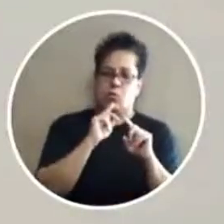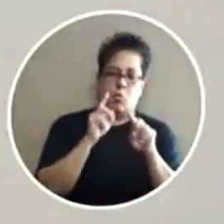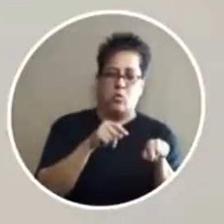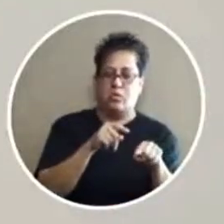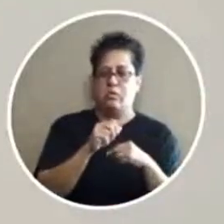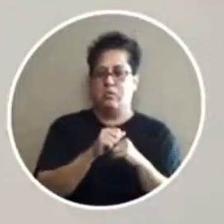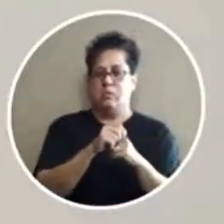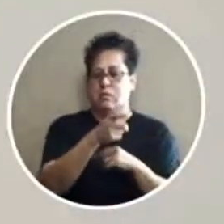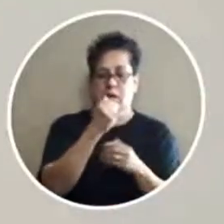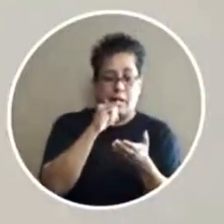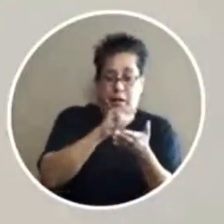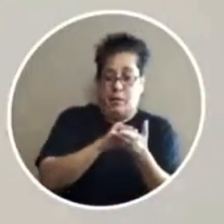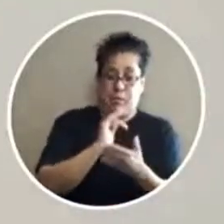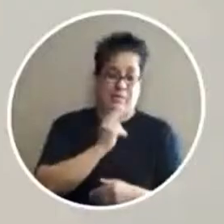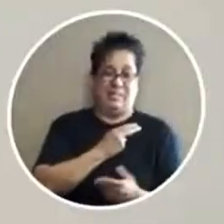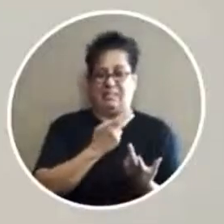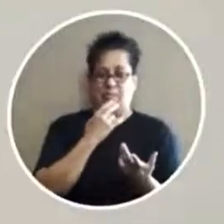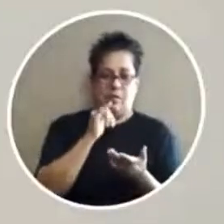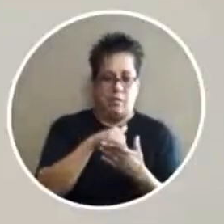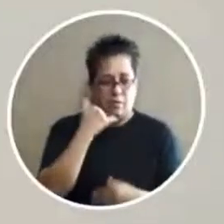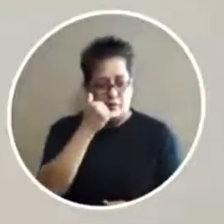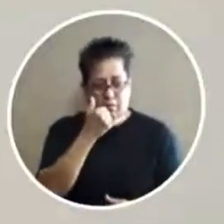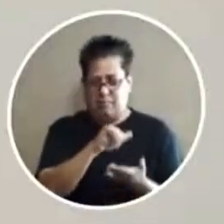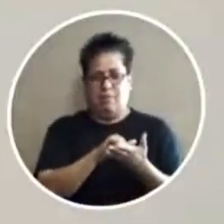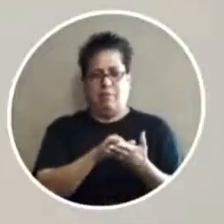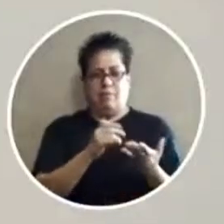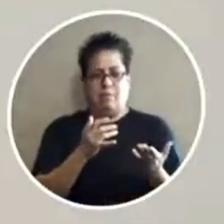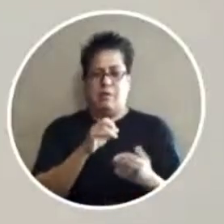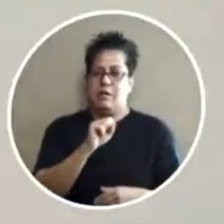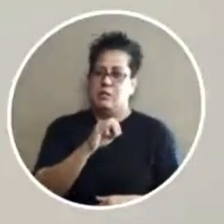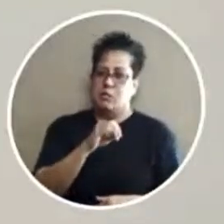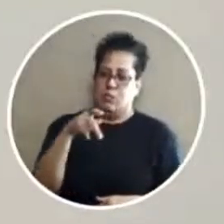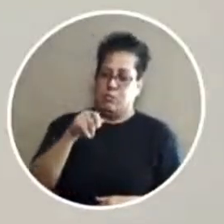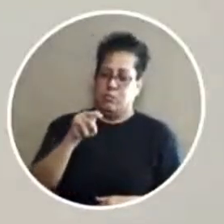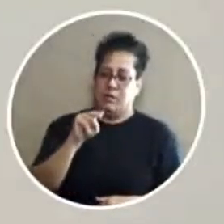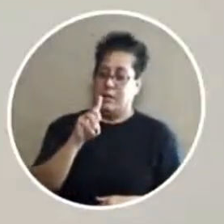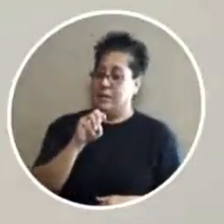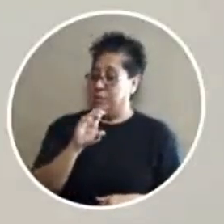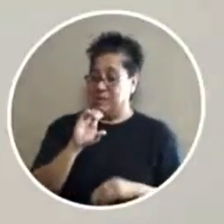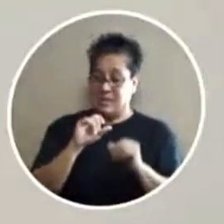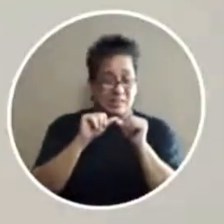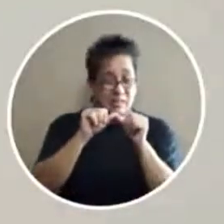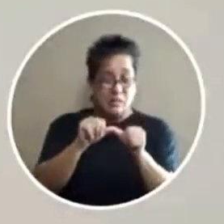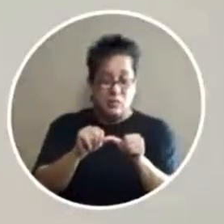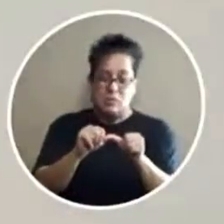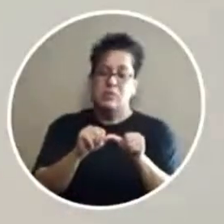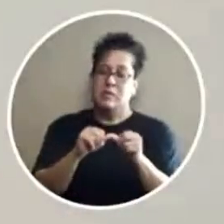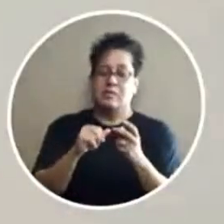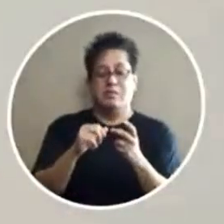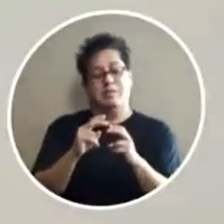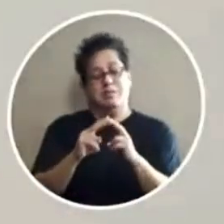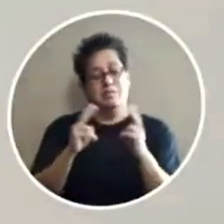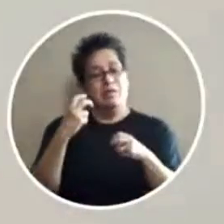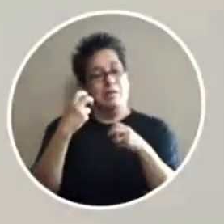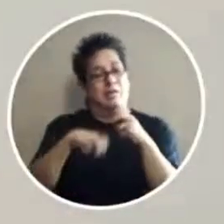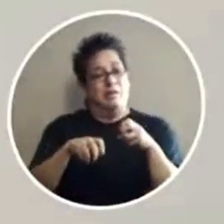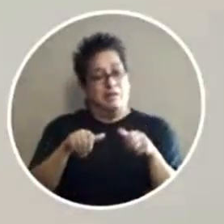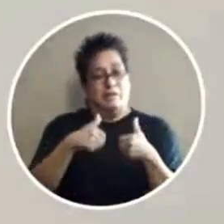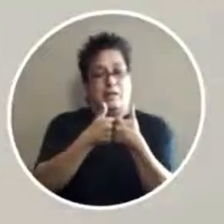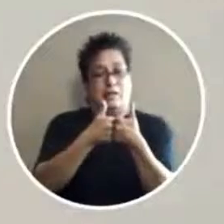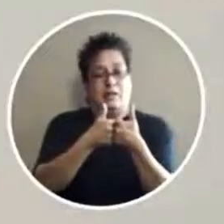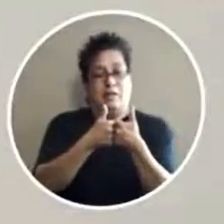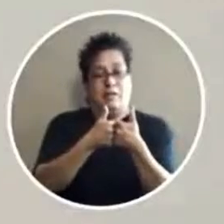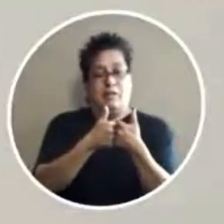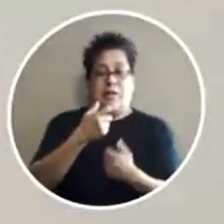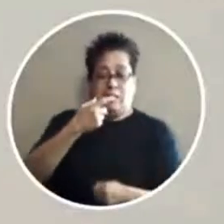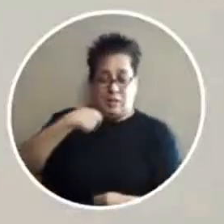orders, they hang up on us. So it's been, as the pandemic progresses again, it's been very challenging, and we need to